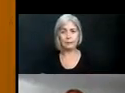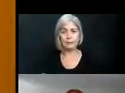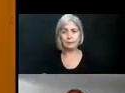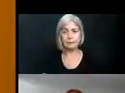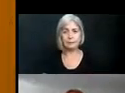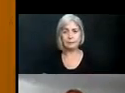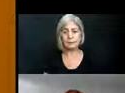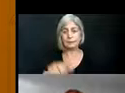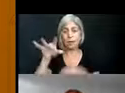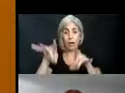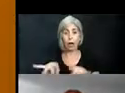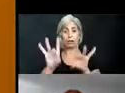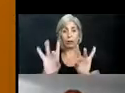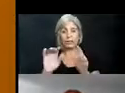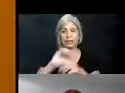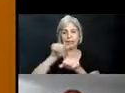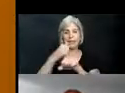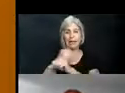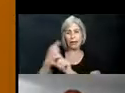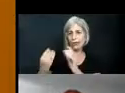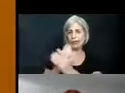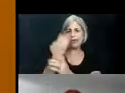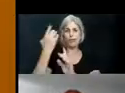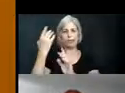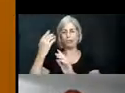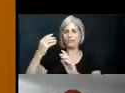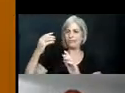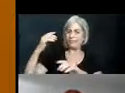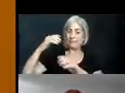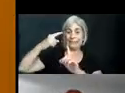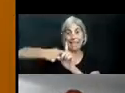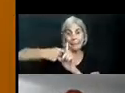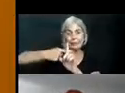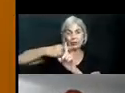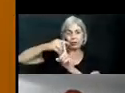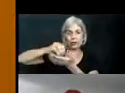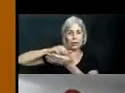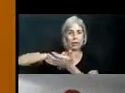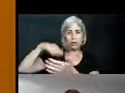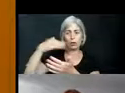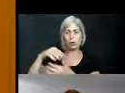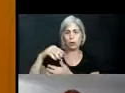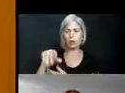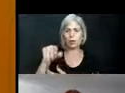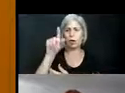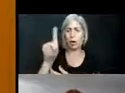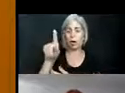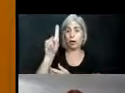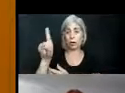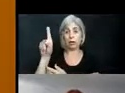Australia recently set a new time, an all-time high temperature record with 111 degrees Fahrenheit.